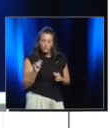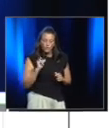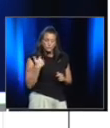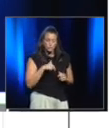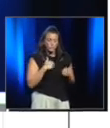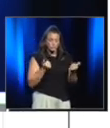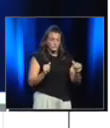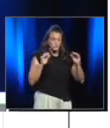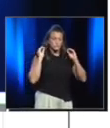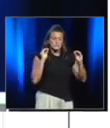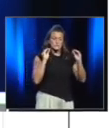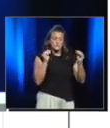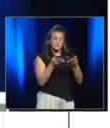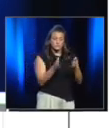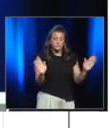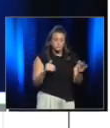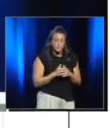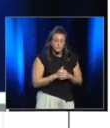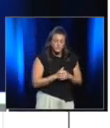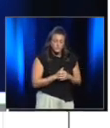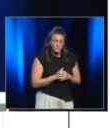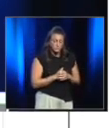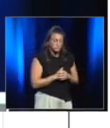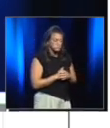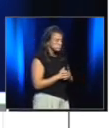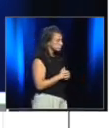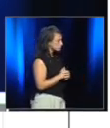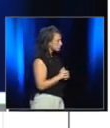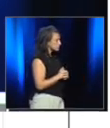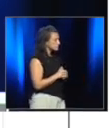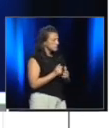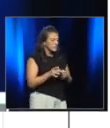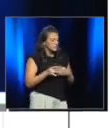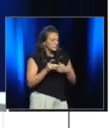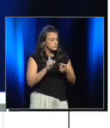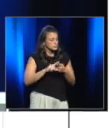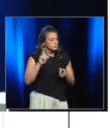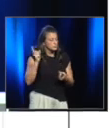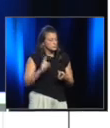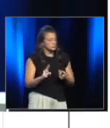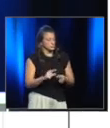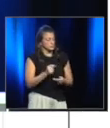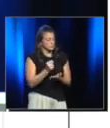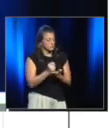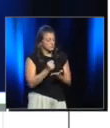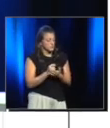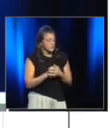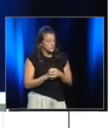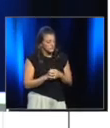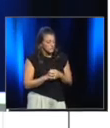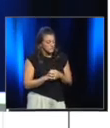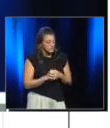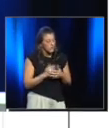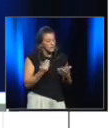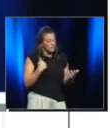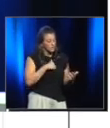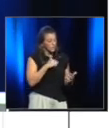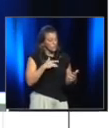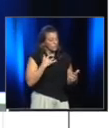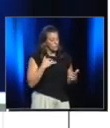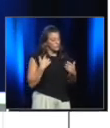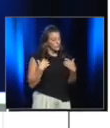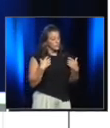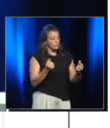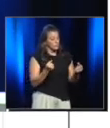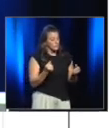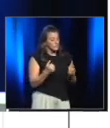a reflection of lower female foraging success, leads to reduced survival and recruitment. And we're pretty confident that that is